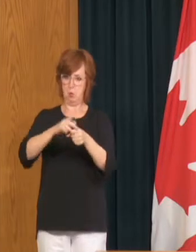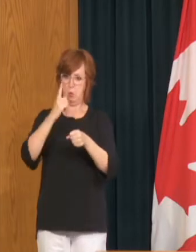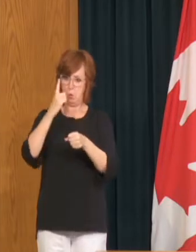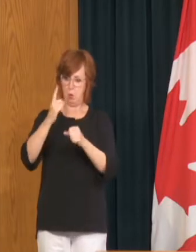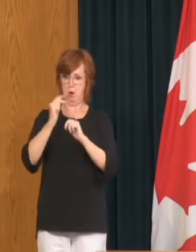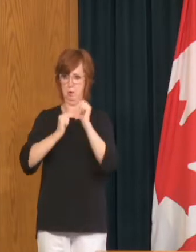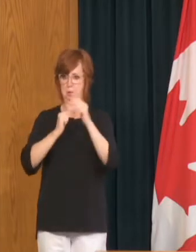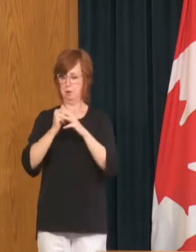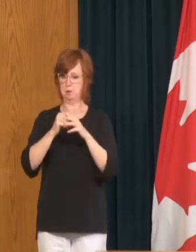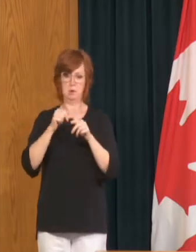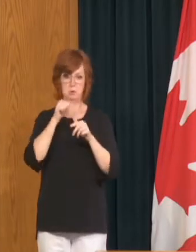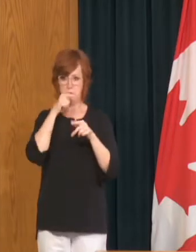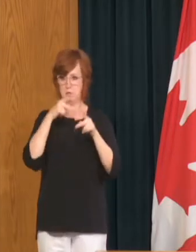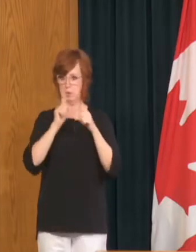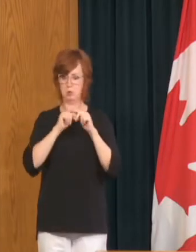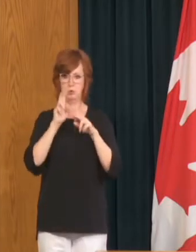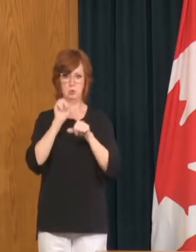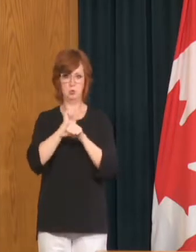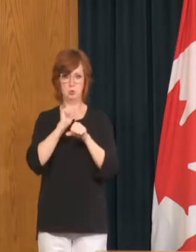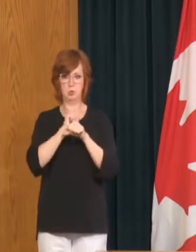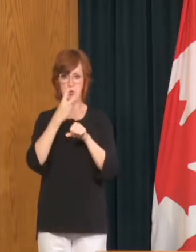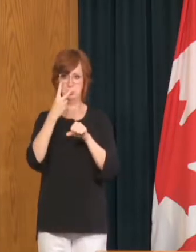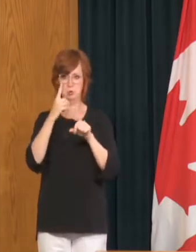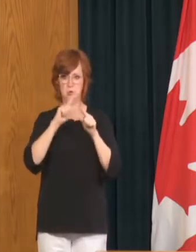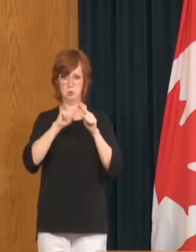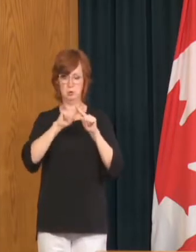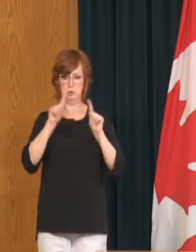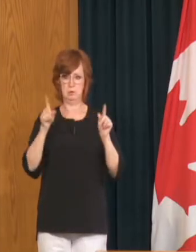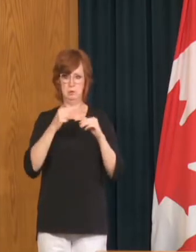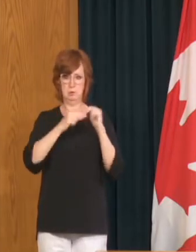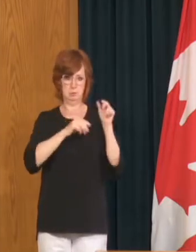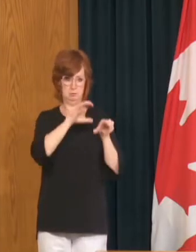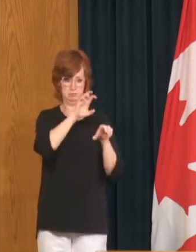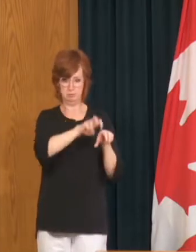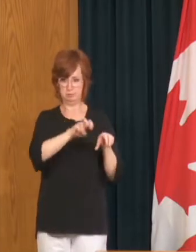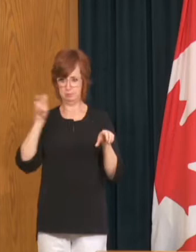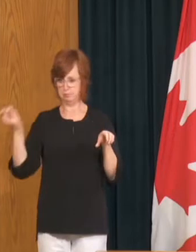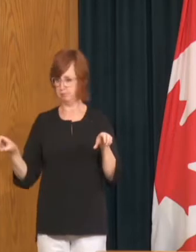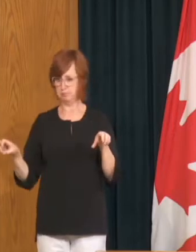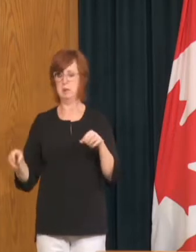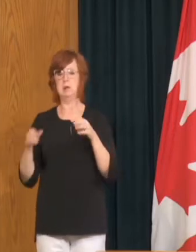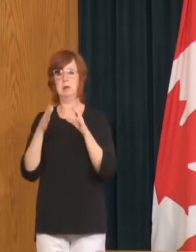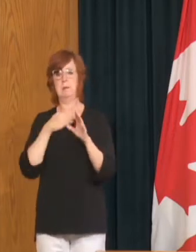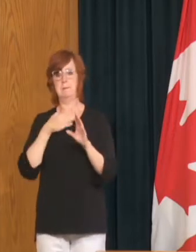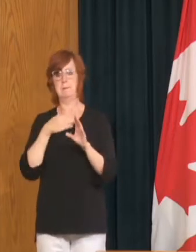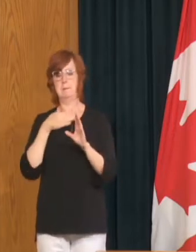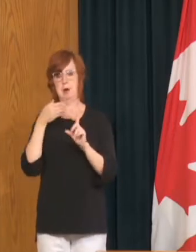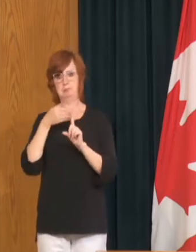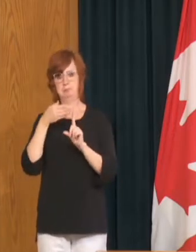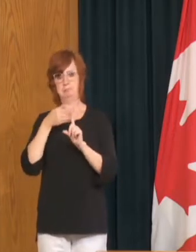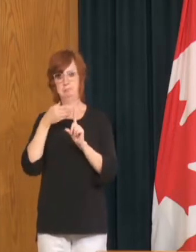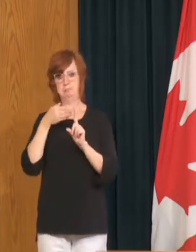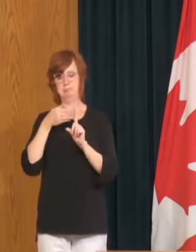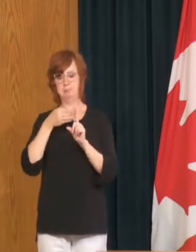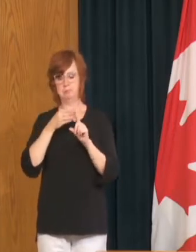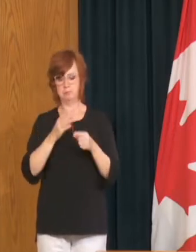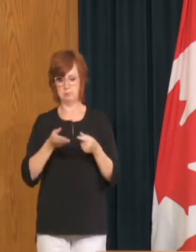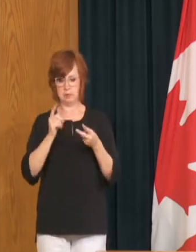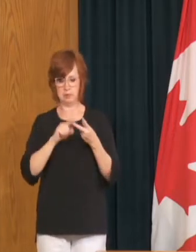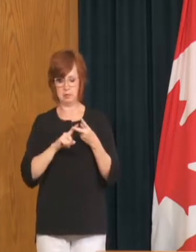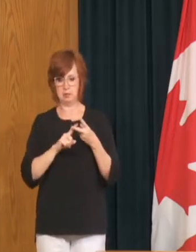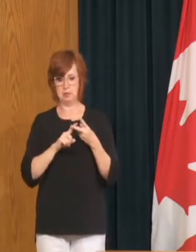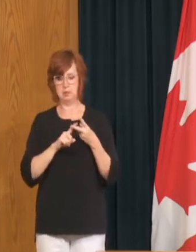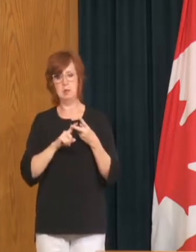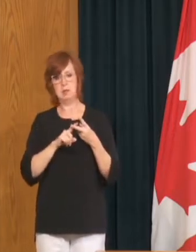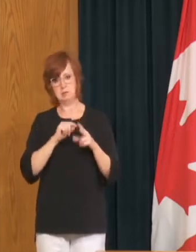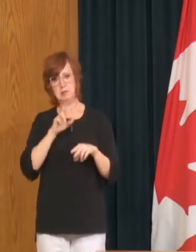well. And it is an additional level of complexity when staff as well as visitors have to be